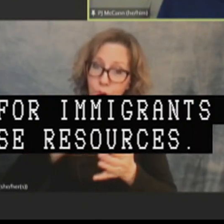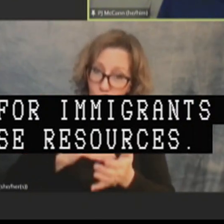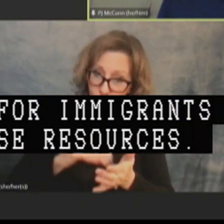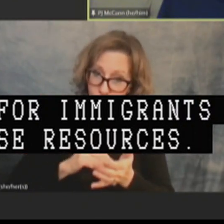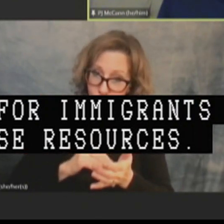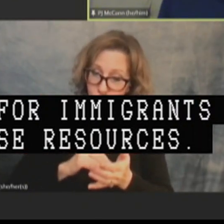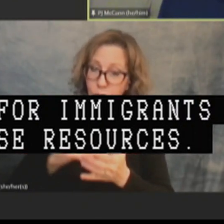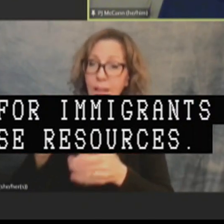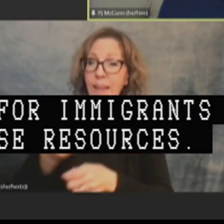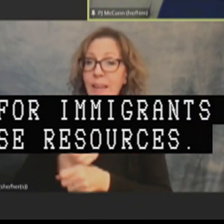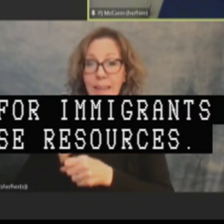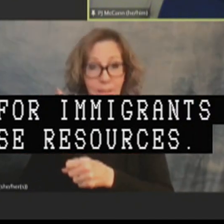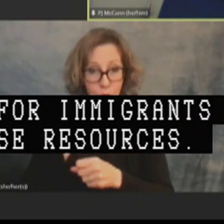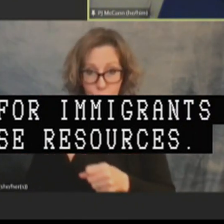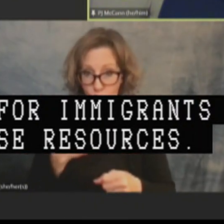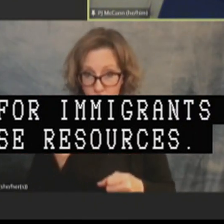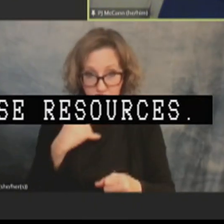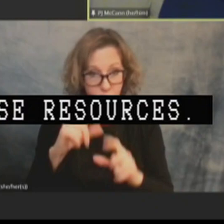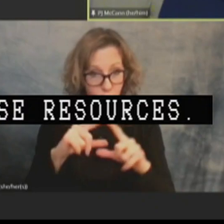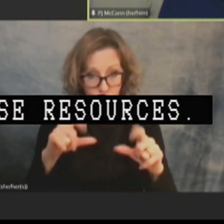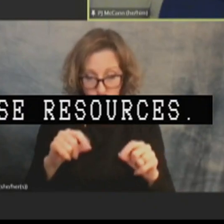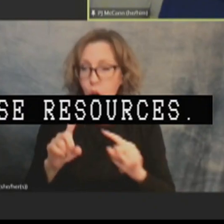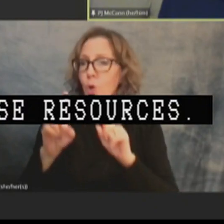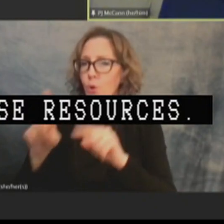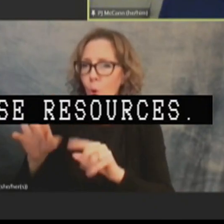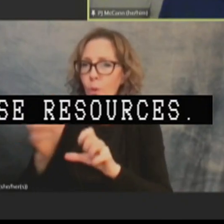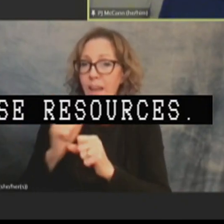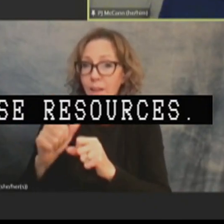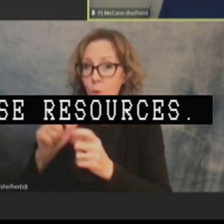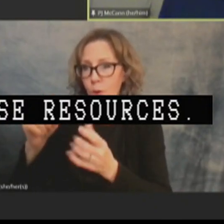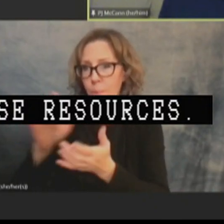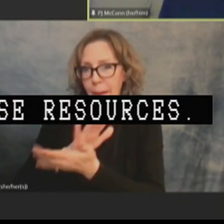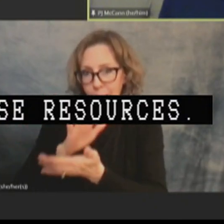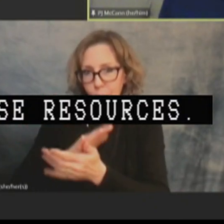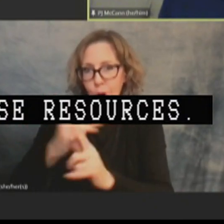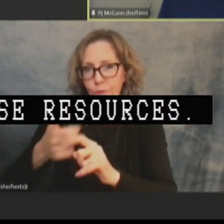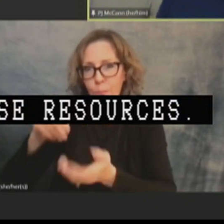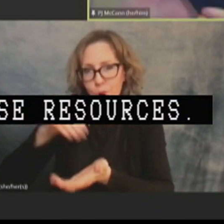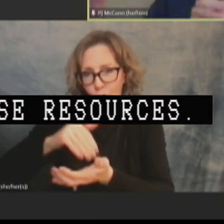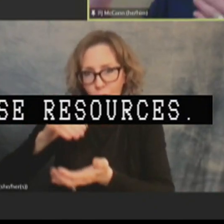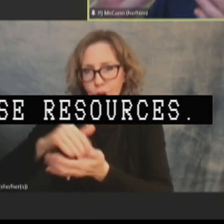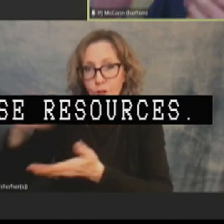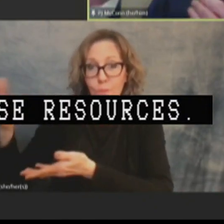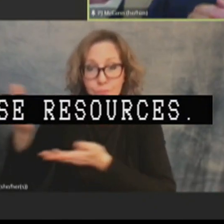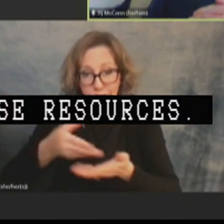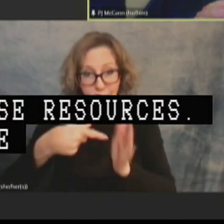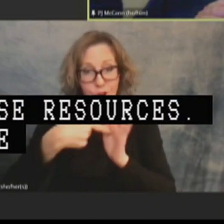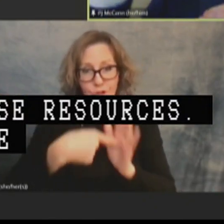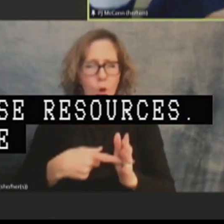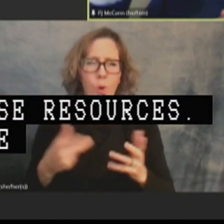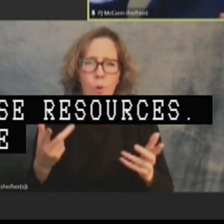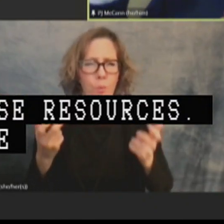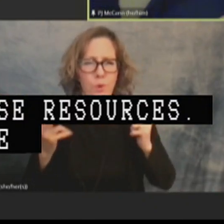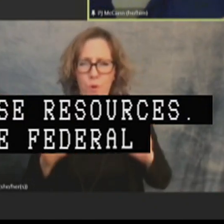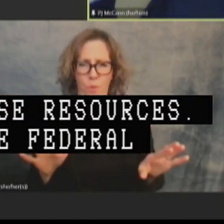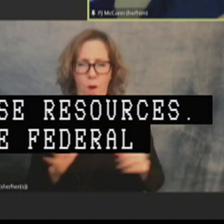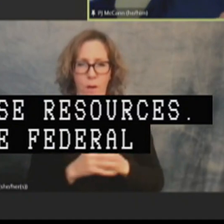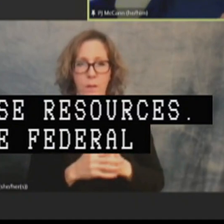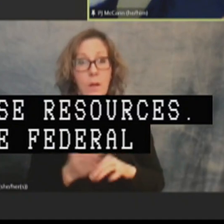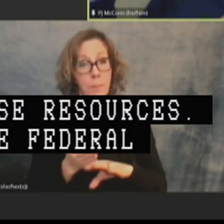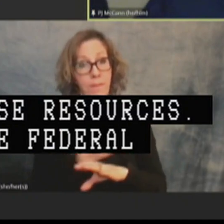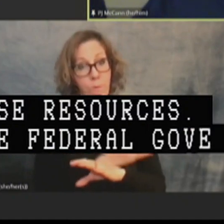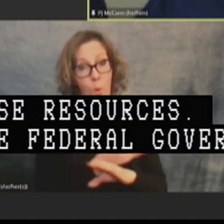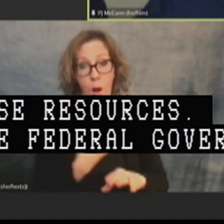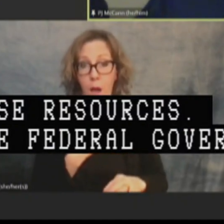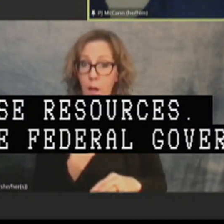didn't get a CDC card. Until I got my booster, I didn't have my CDC card, but I had pictures of, you know, the form that Tufts had